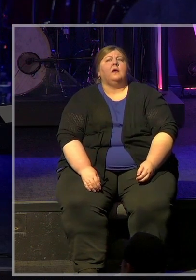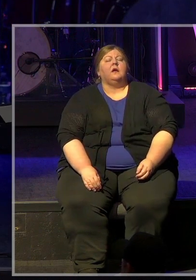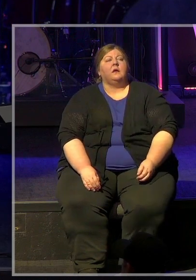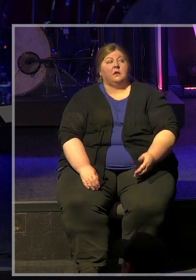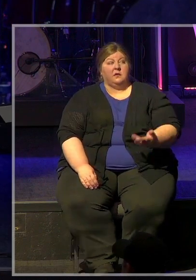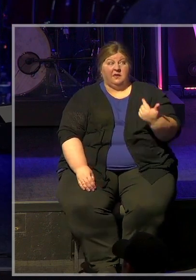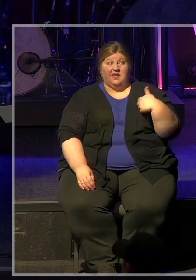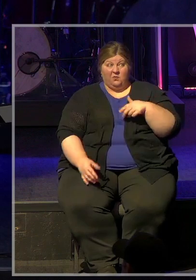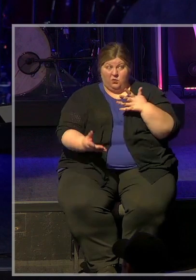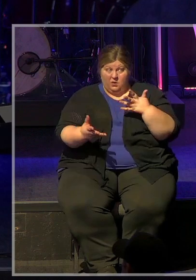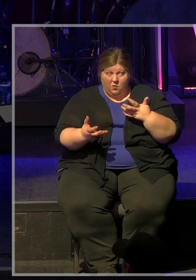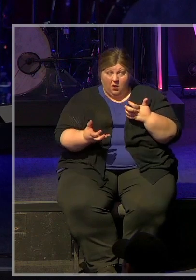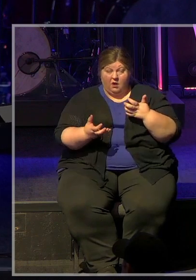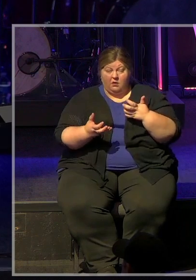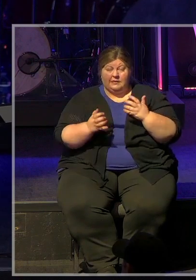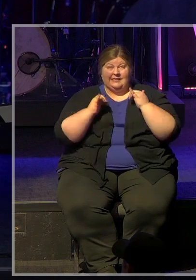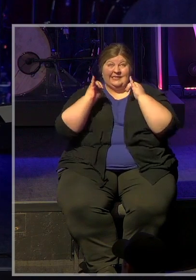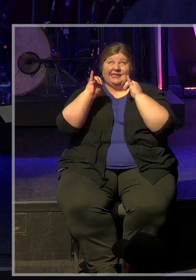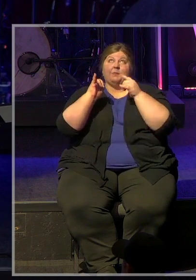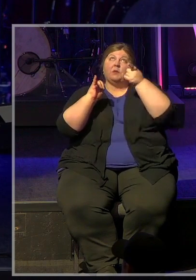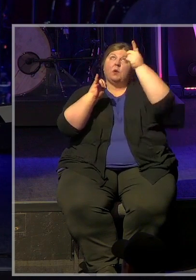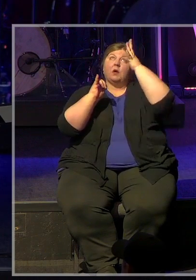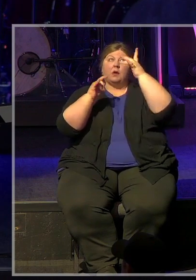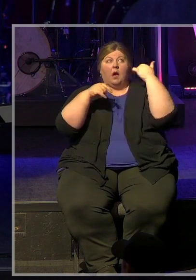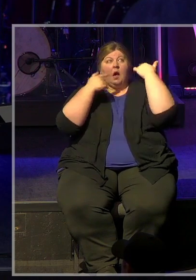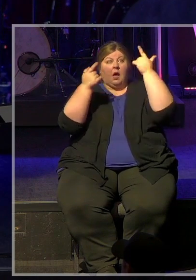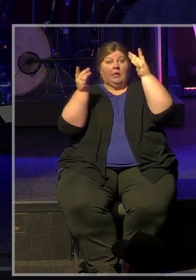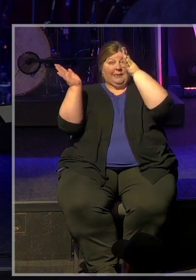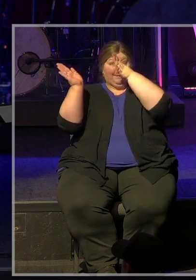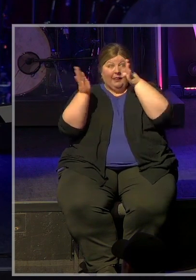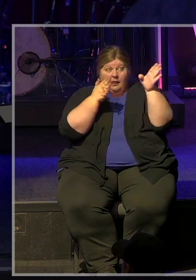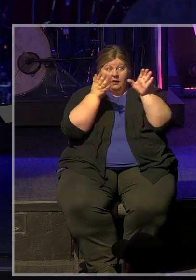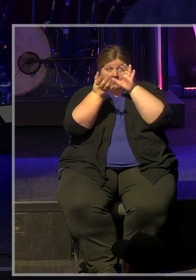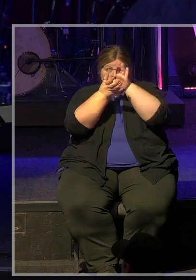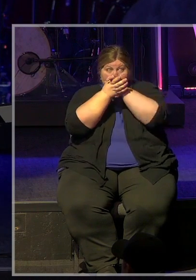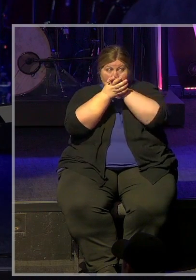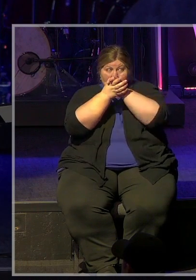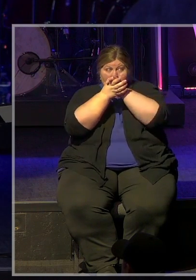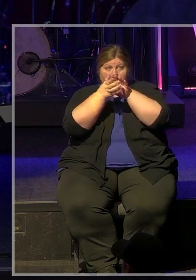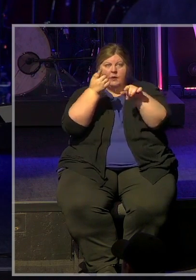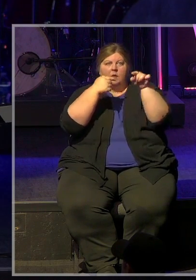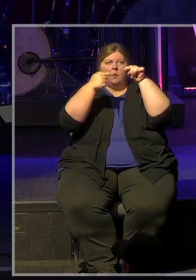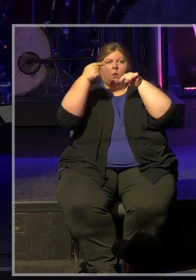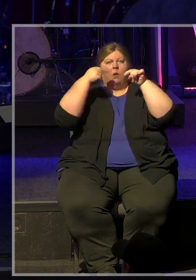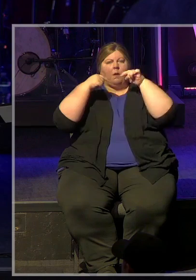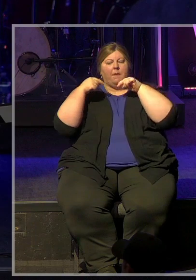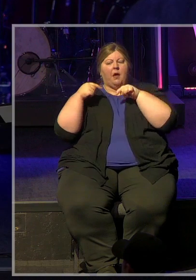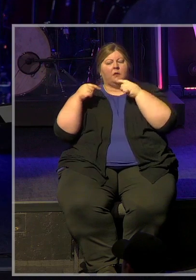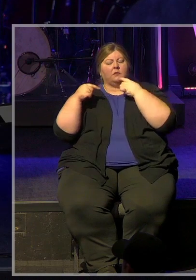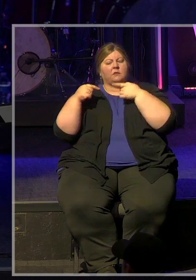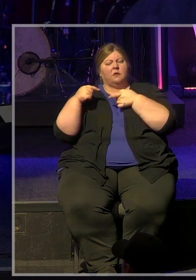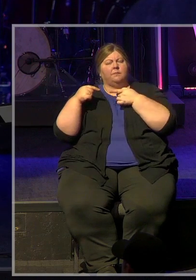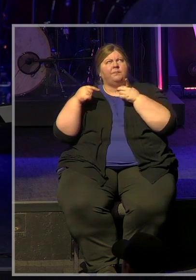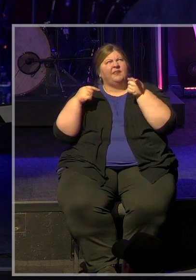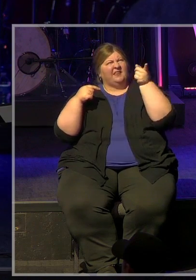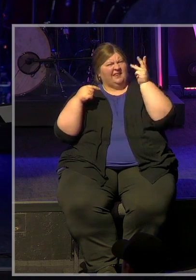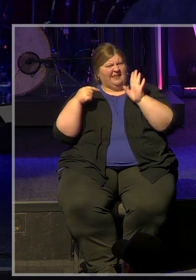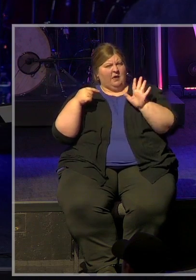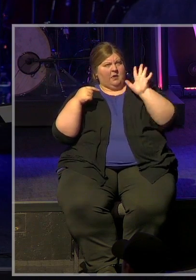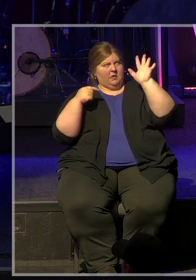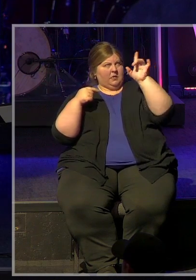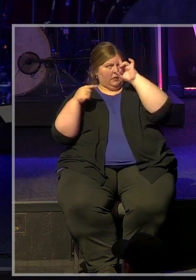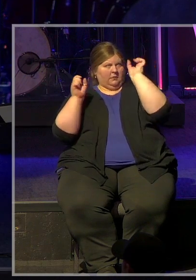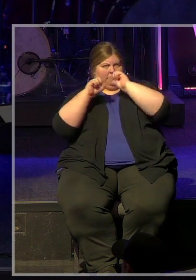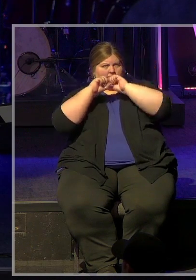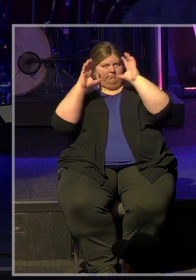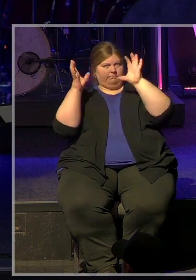what God had intended for us all along, what we need to do is go back to the source and say, what does God's idea for